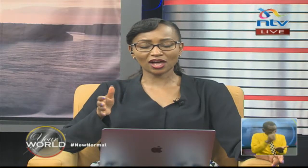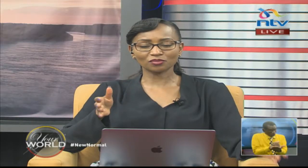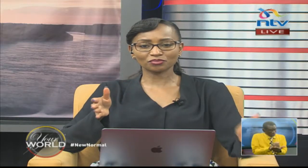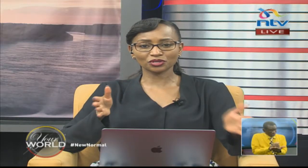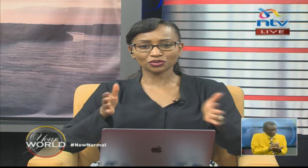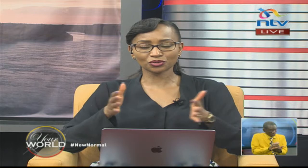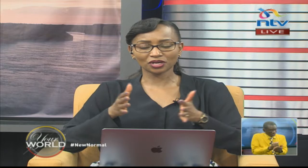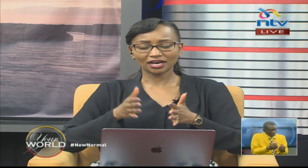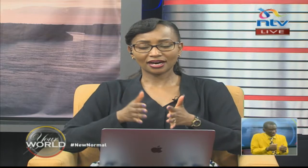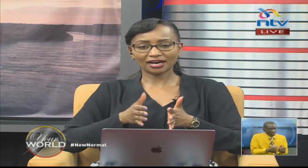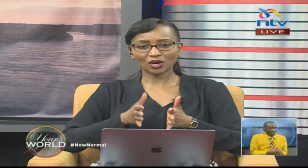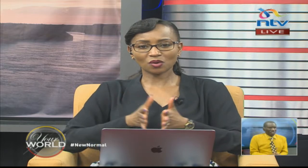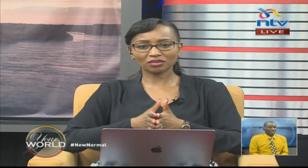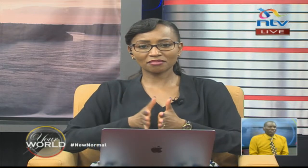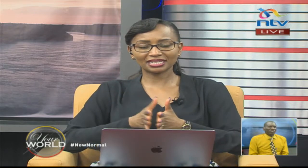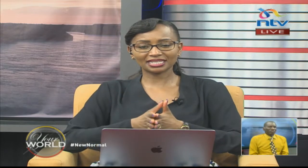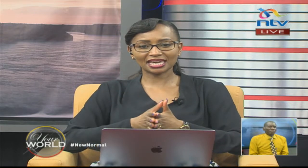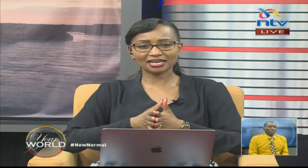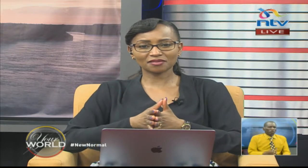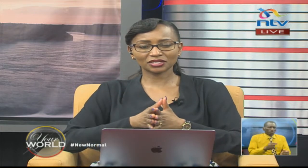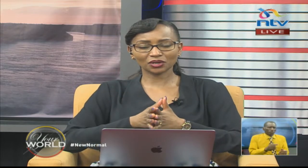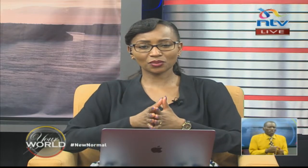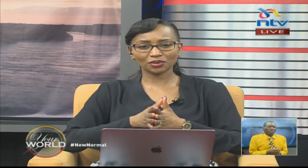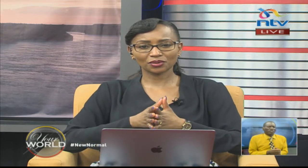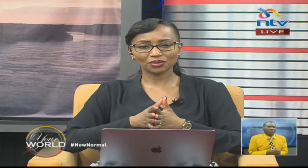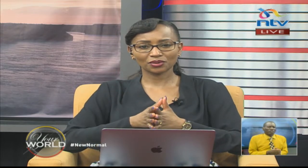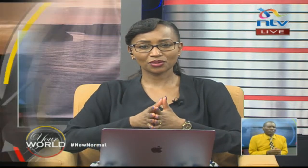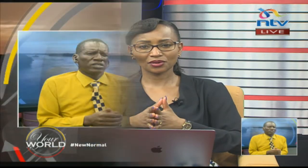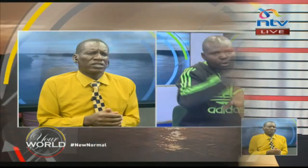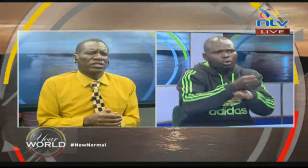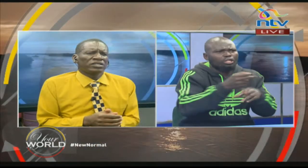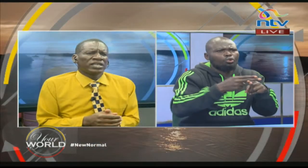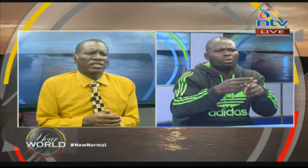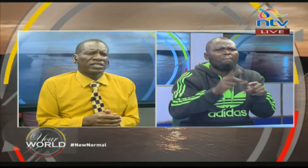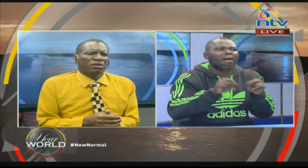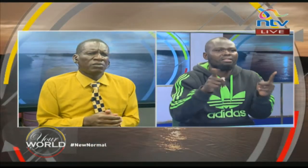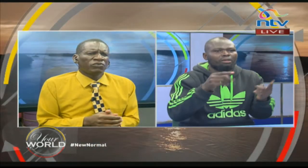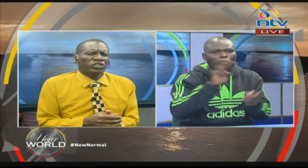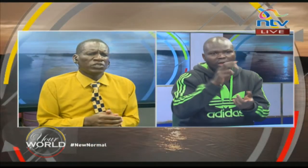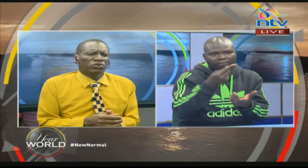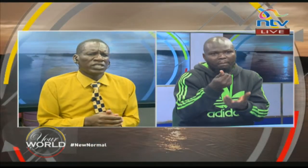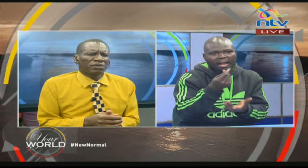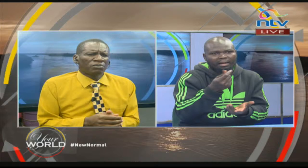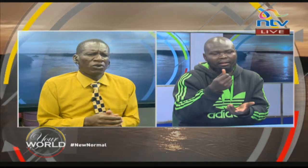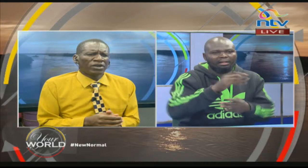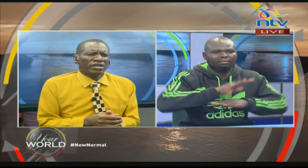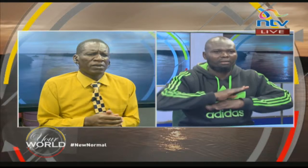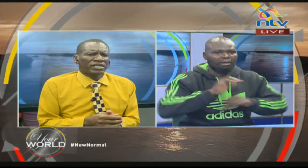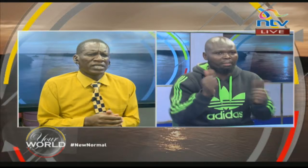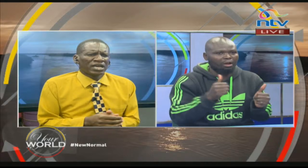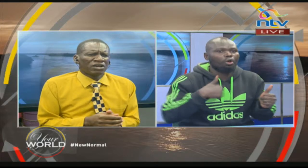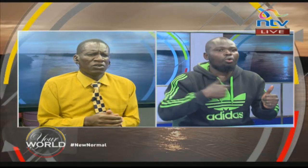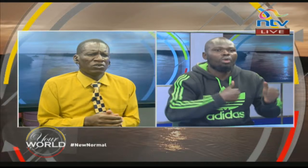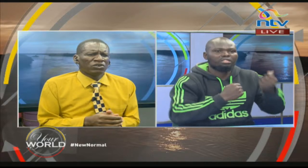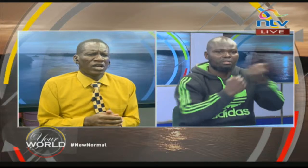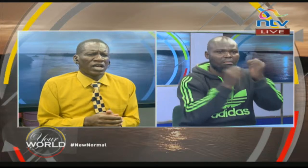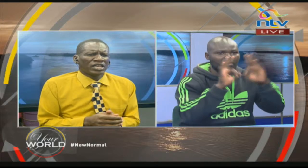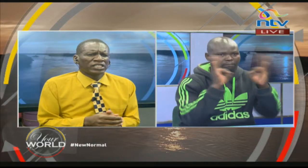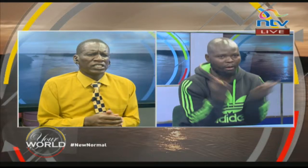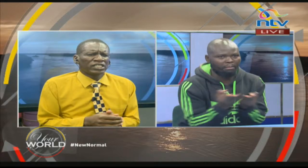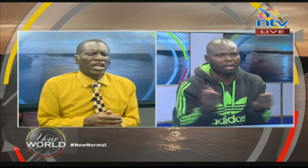she help you complement the income at home? Yes, before she was employed, but